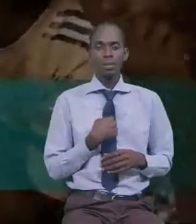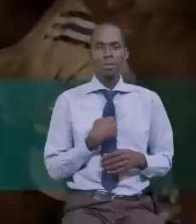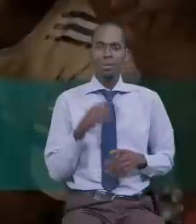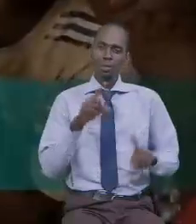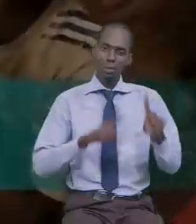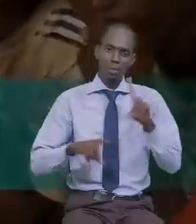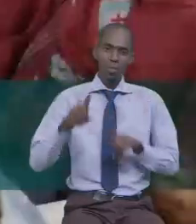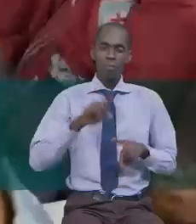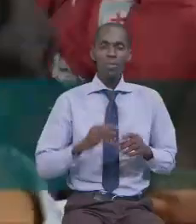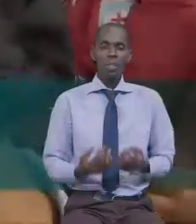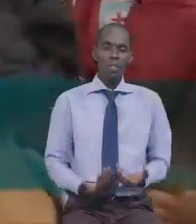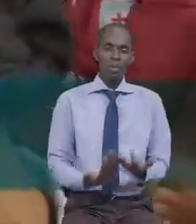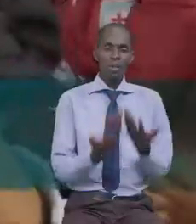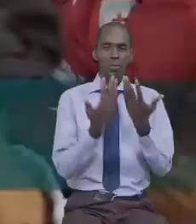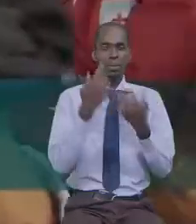Sage.